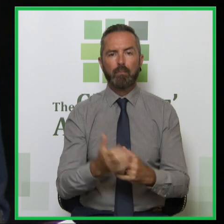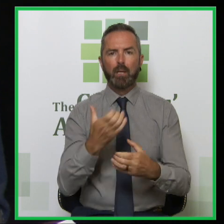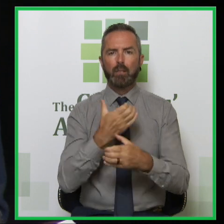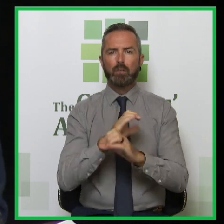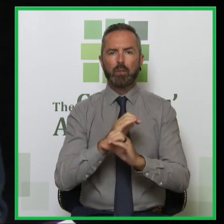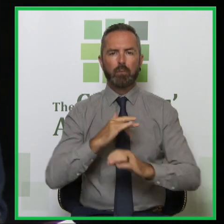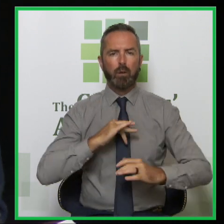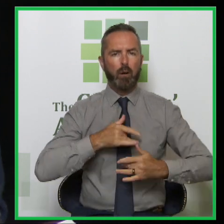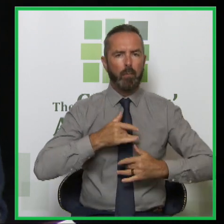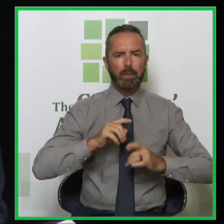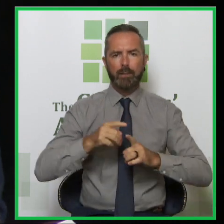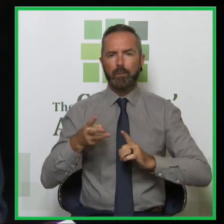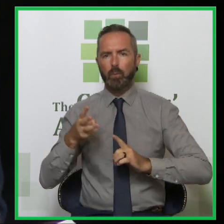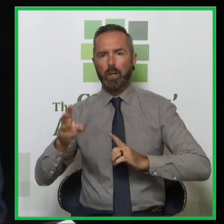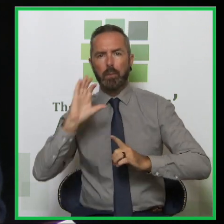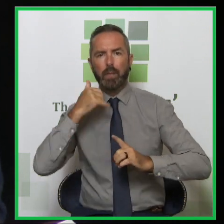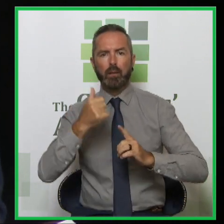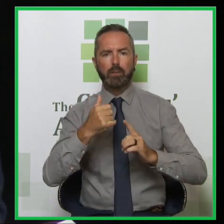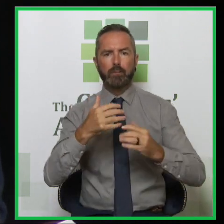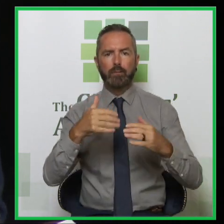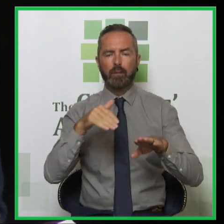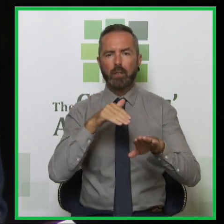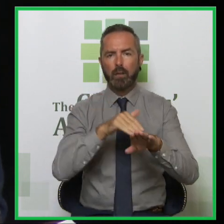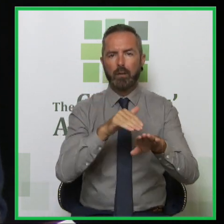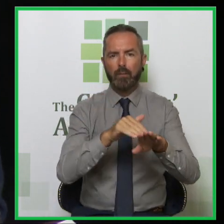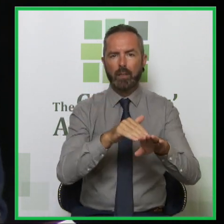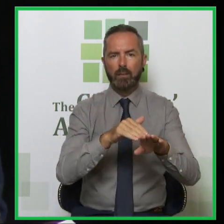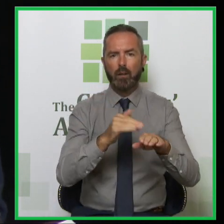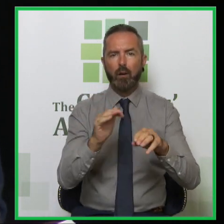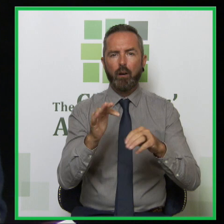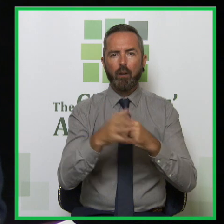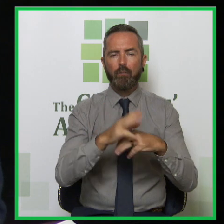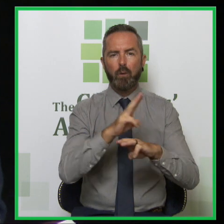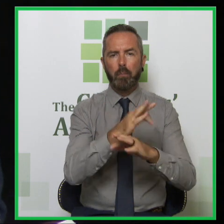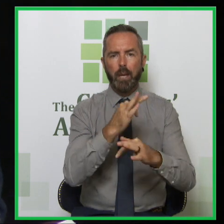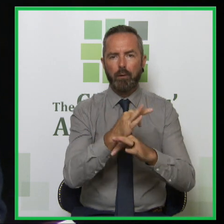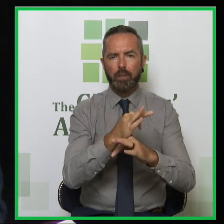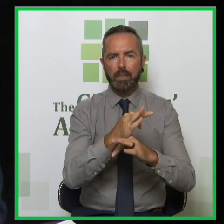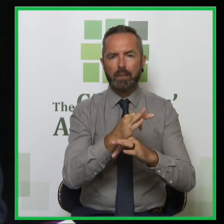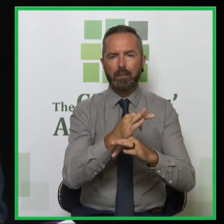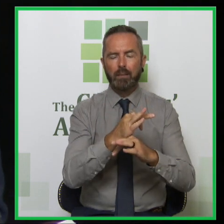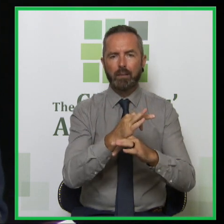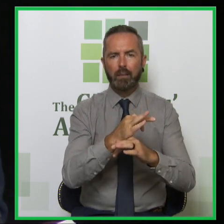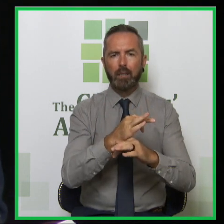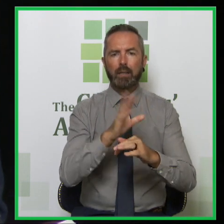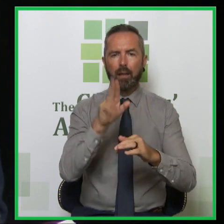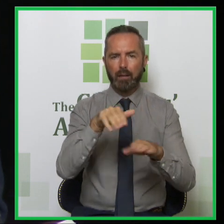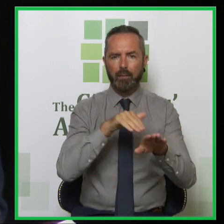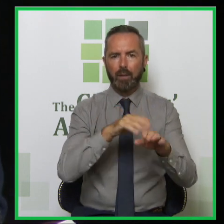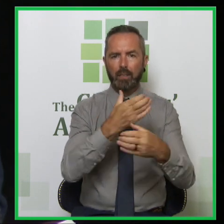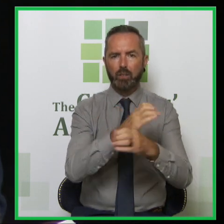harm in a number of ways as a result of compromised parenting, which can affect the child's social, physical, and emotional